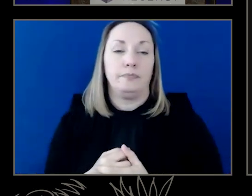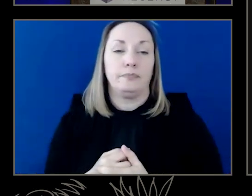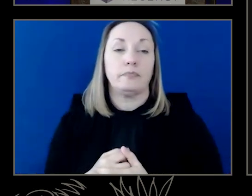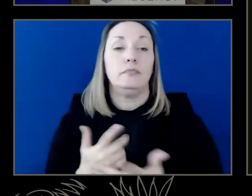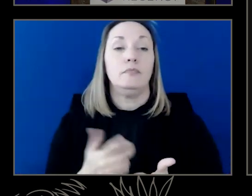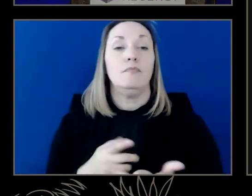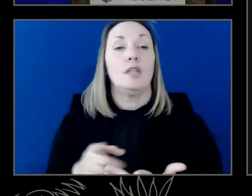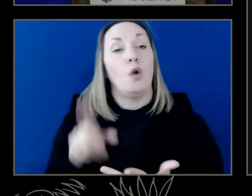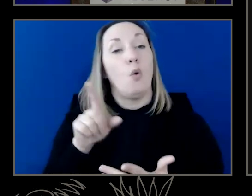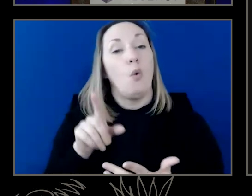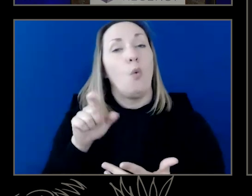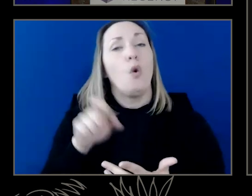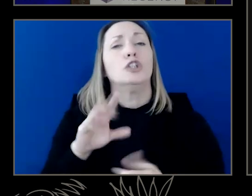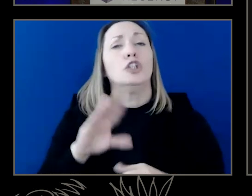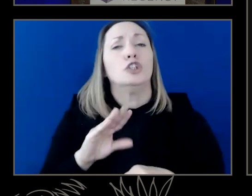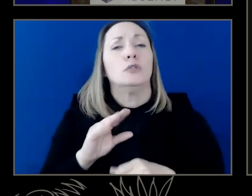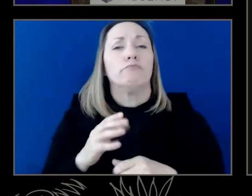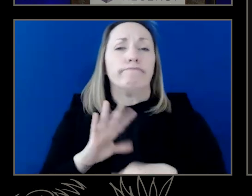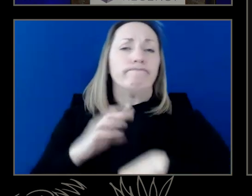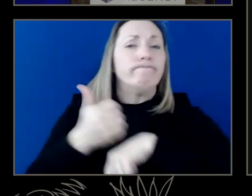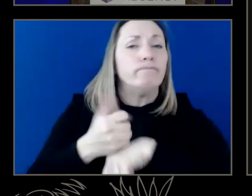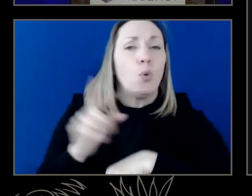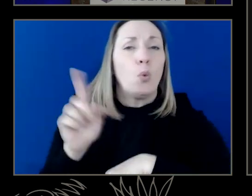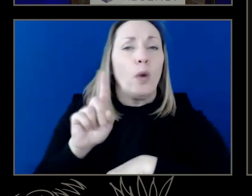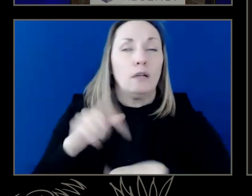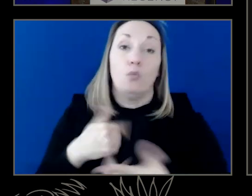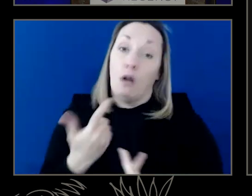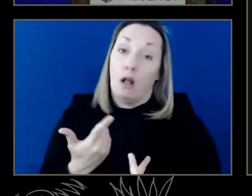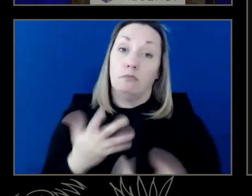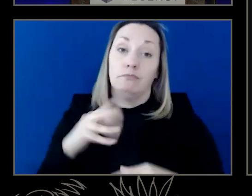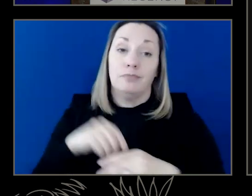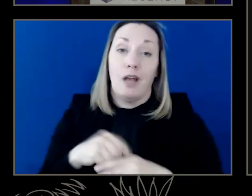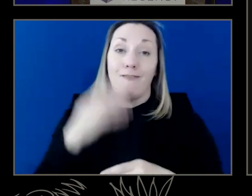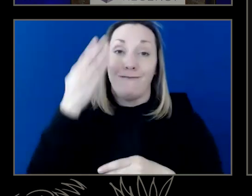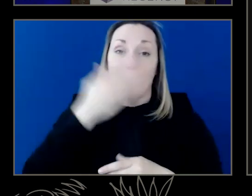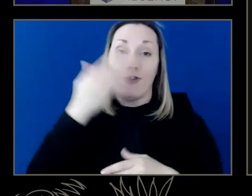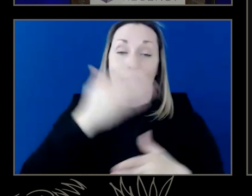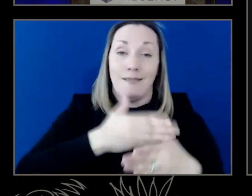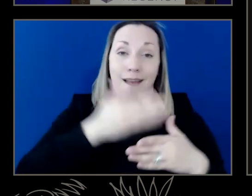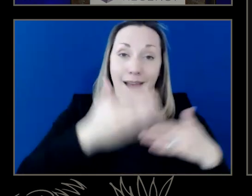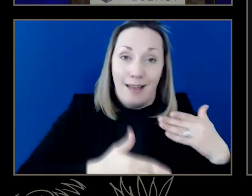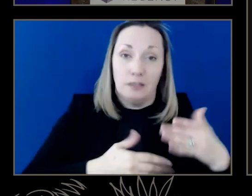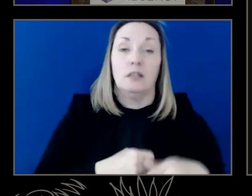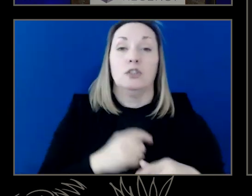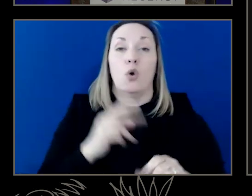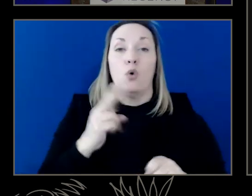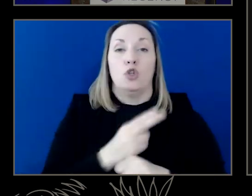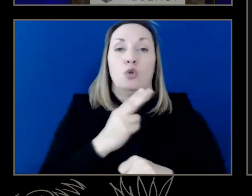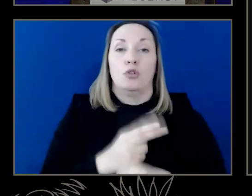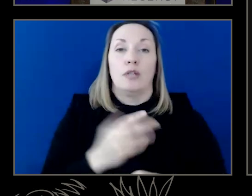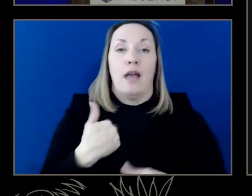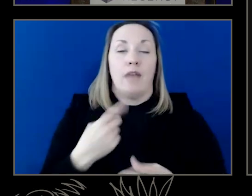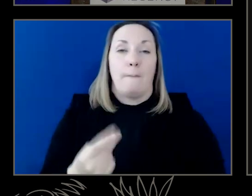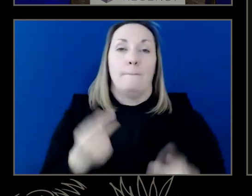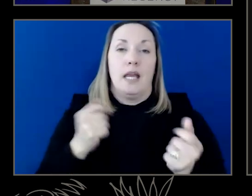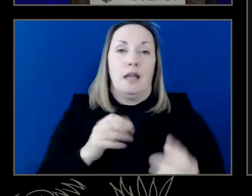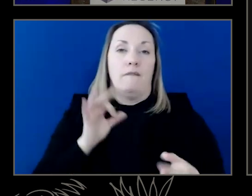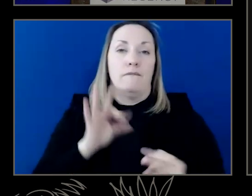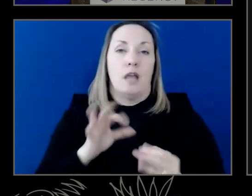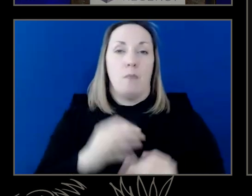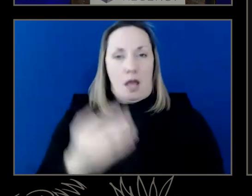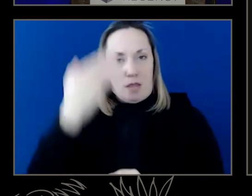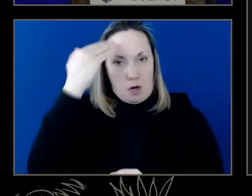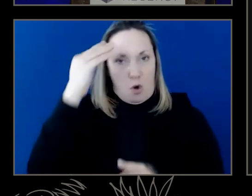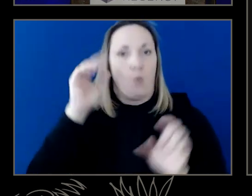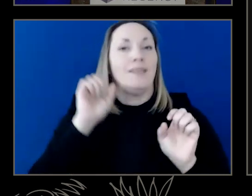Where should you enforce it? You would enforce it in the front end so that users have immediate feedback. They instantly know what